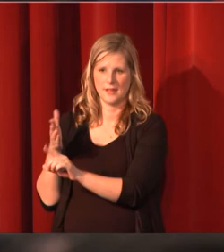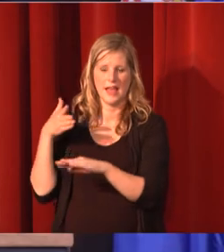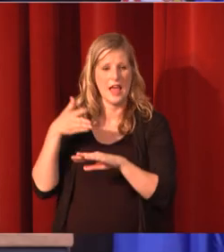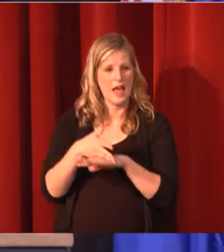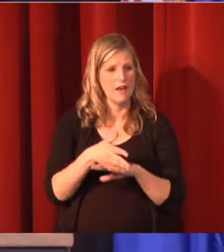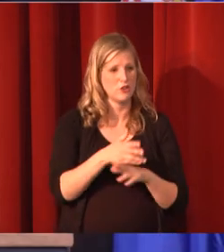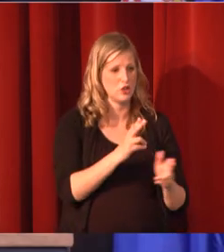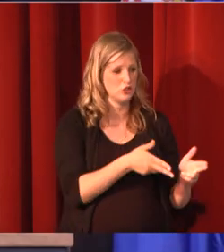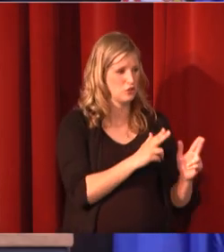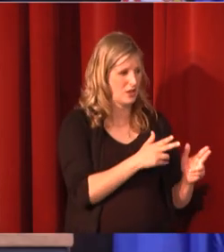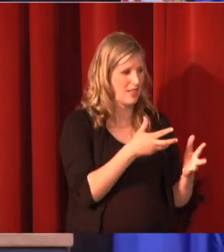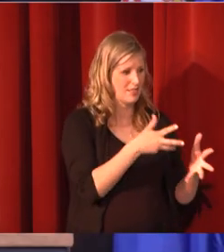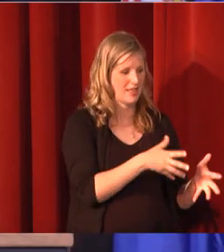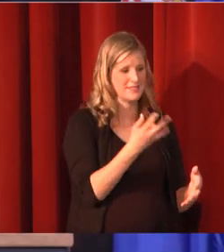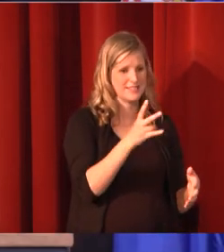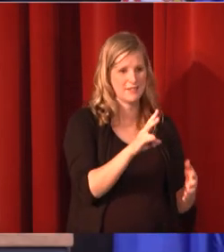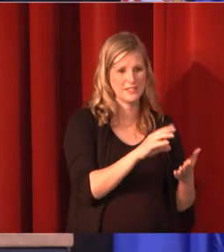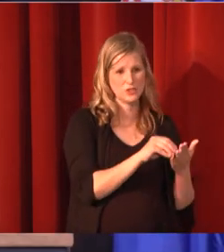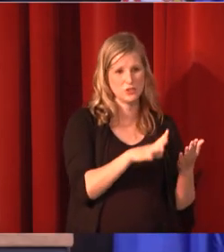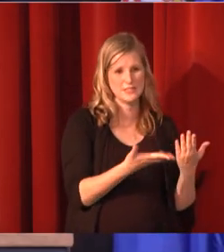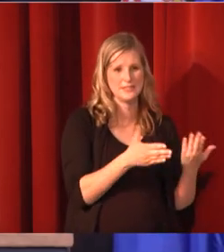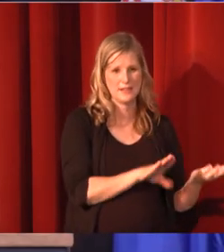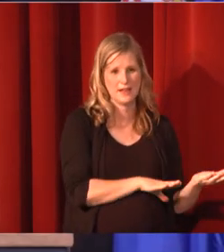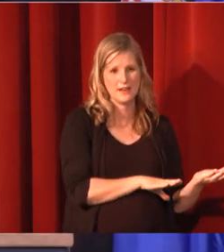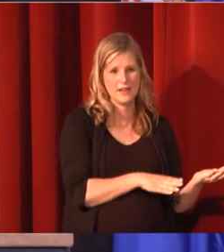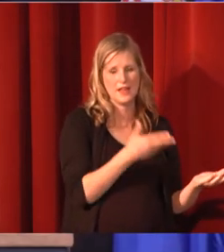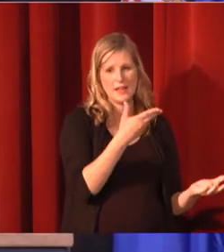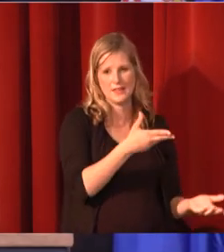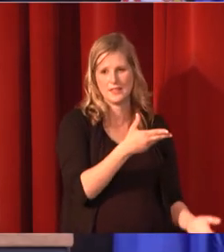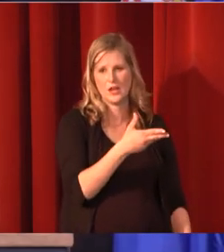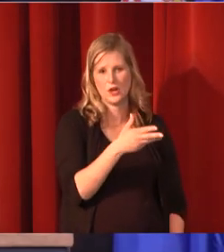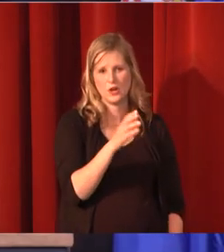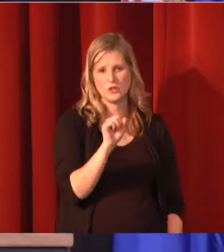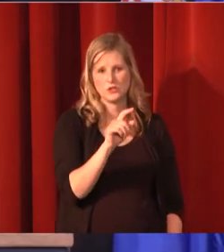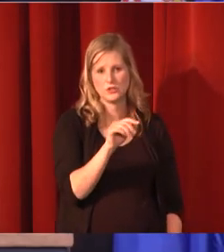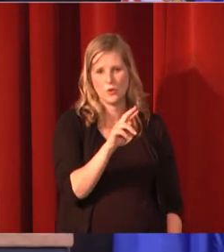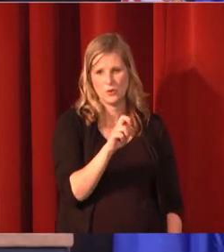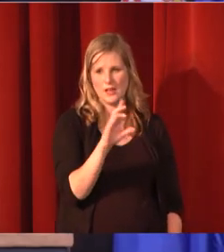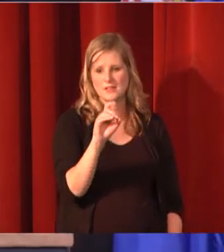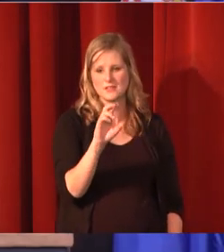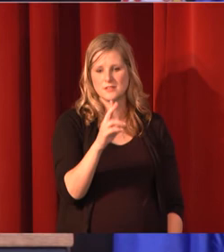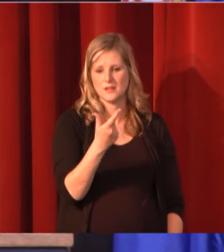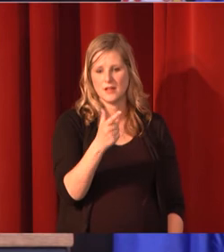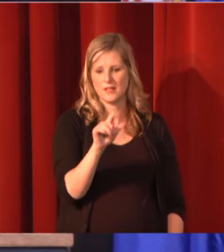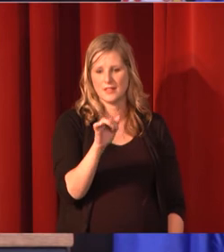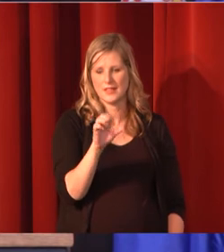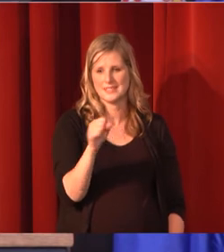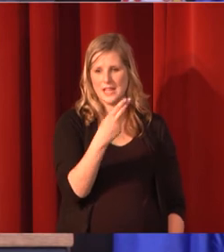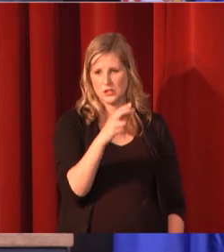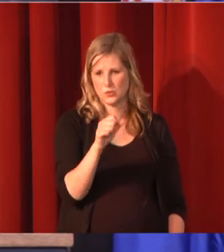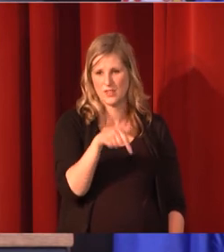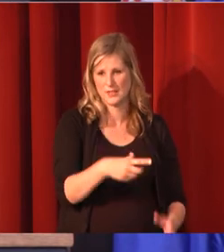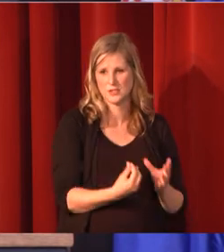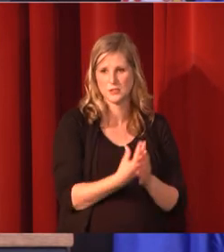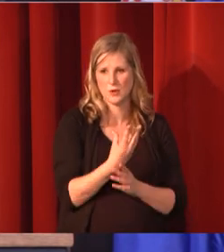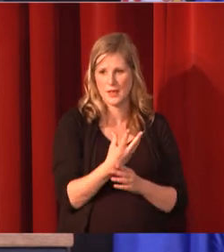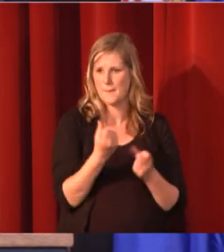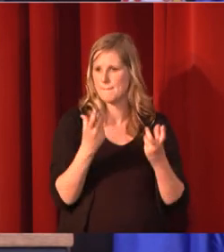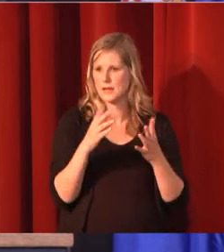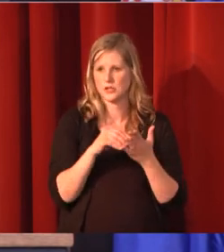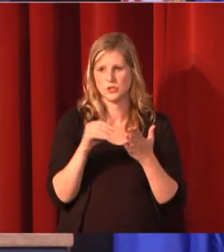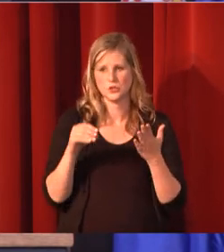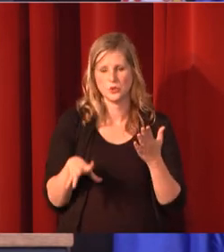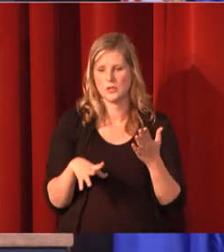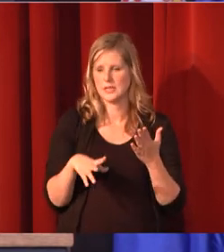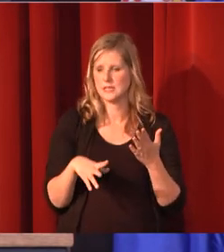shooting that left 17 students dead at Marjory Stoneman Douglas high school this spring students all over the country stepped forward